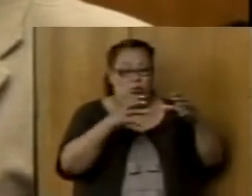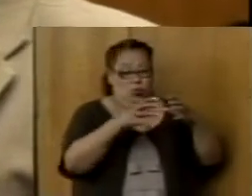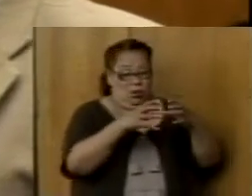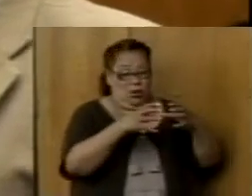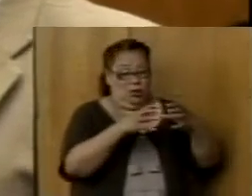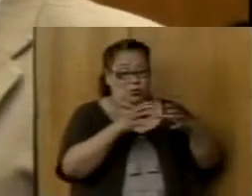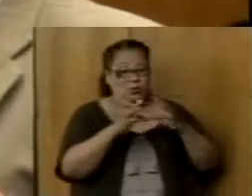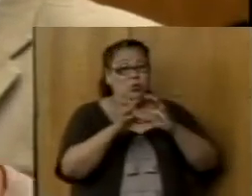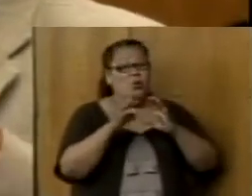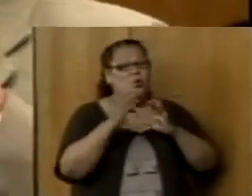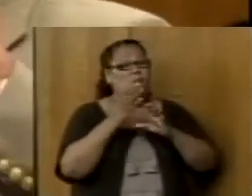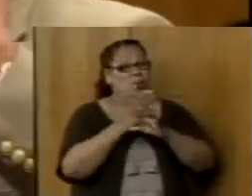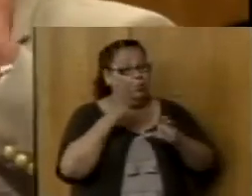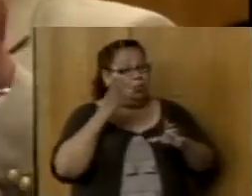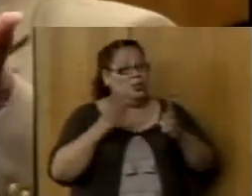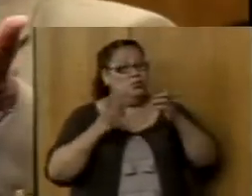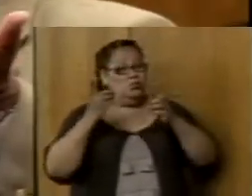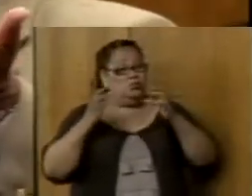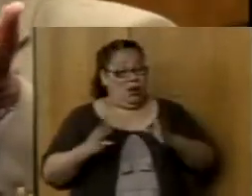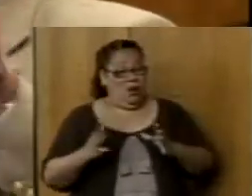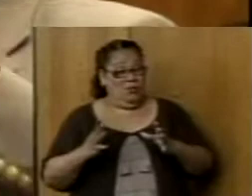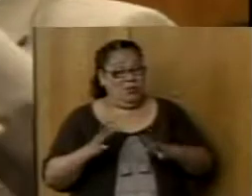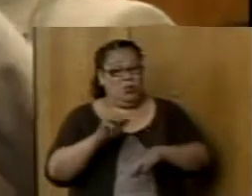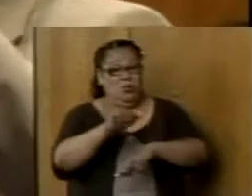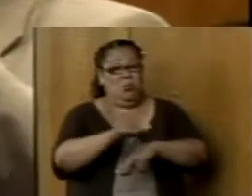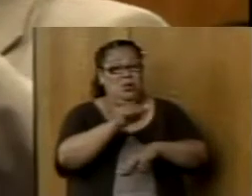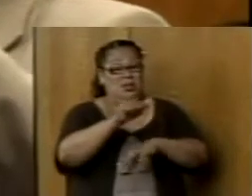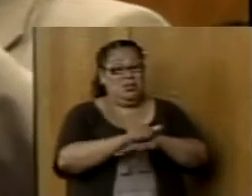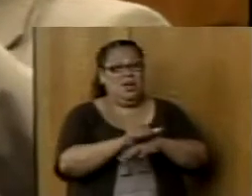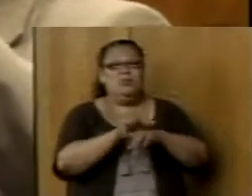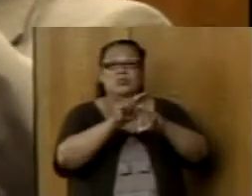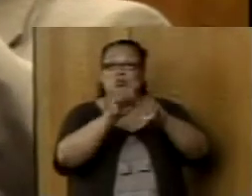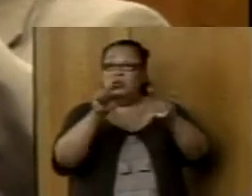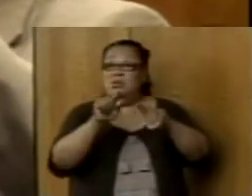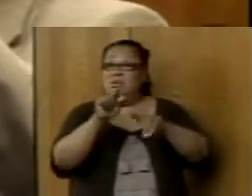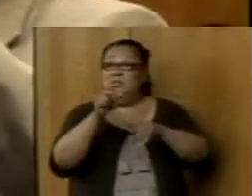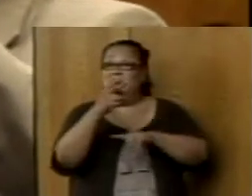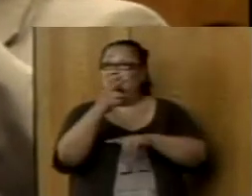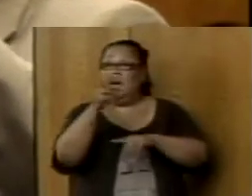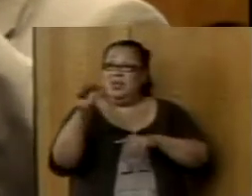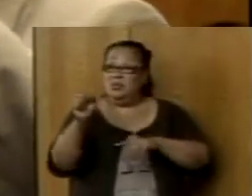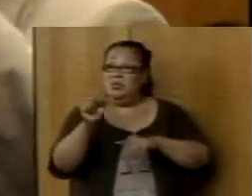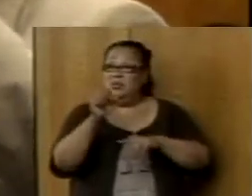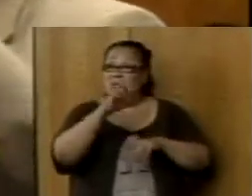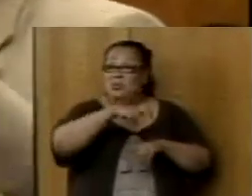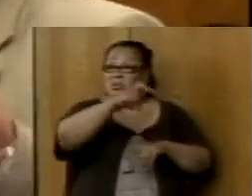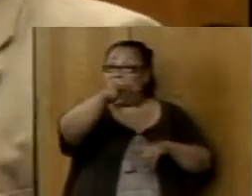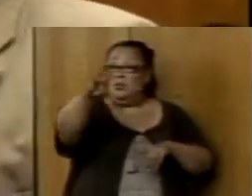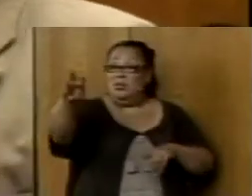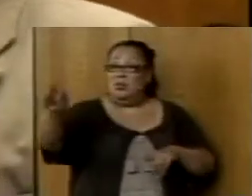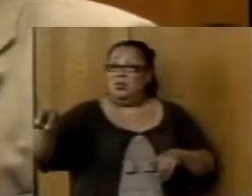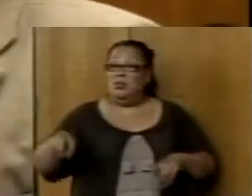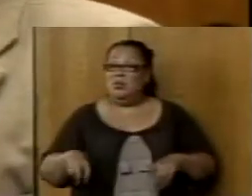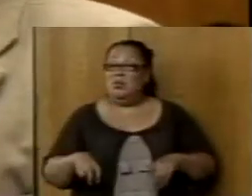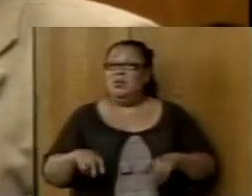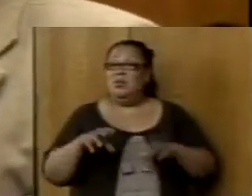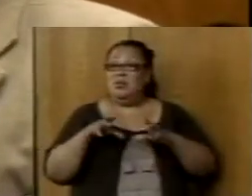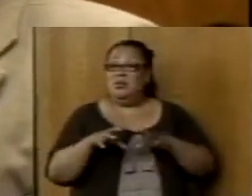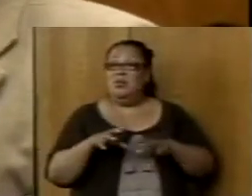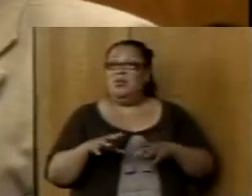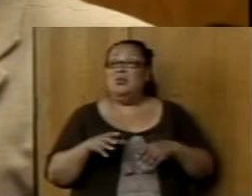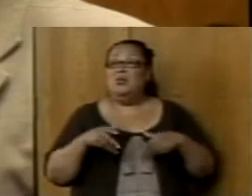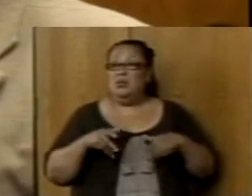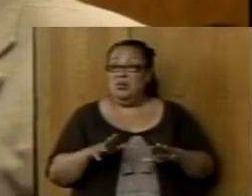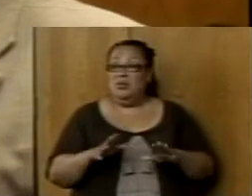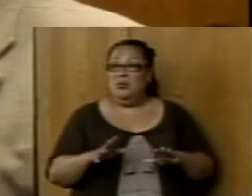bus drivers, and we've assigned them arbitrarily to a different high school or a different cluster. Within that cluster, Ms. Peña, they'll